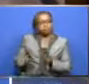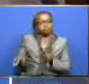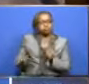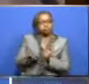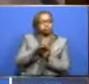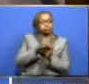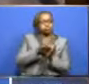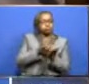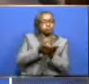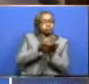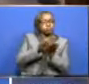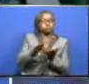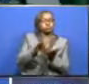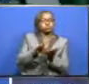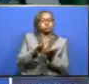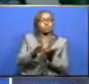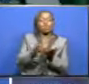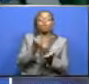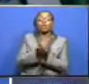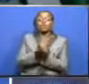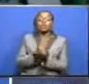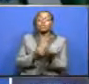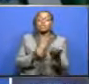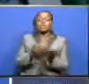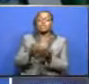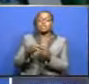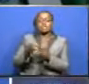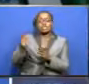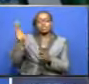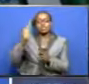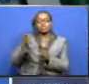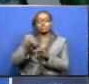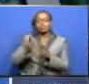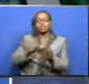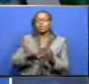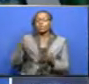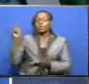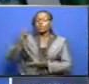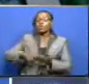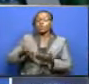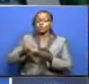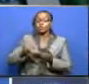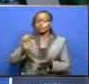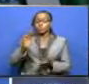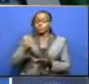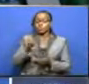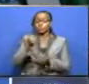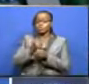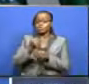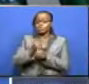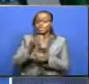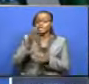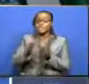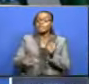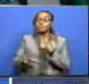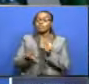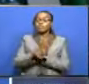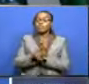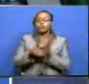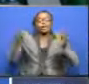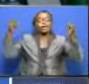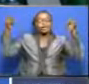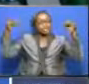adding that his security had been withdrawn. And what else will you do when the law is